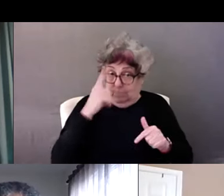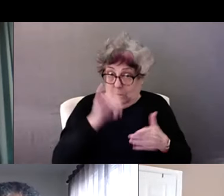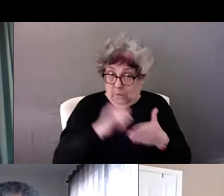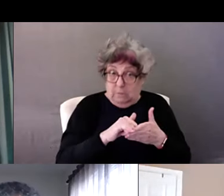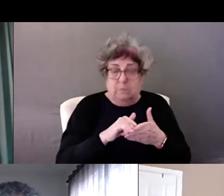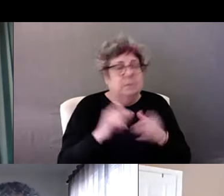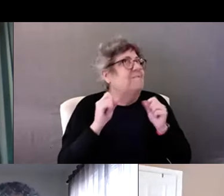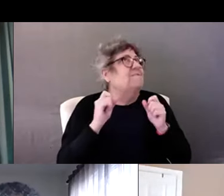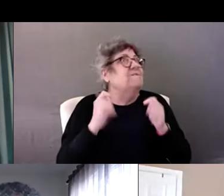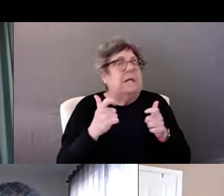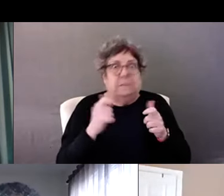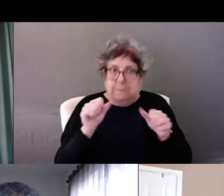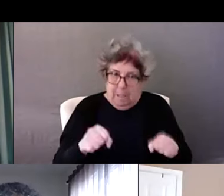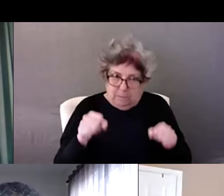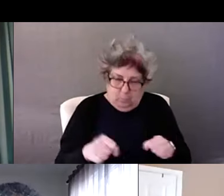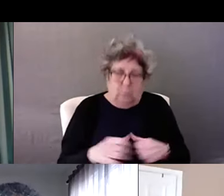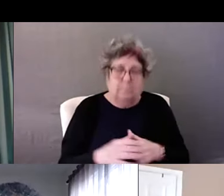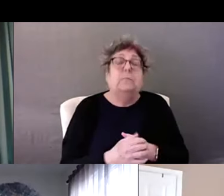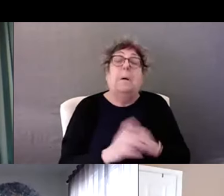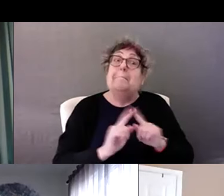as possible.